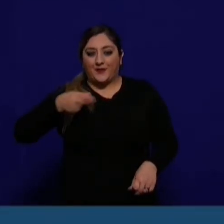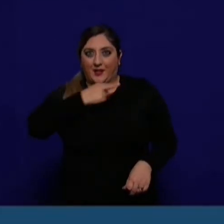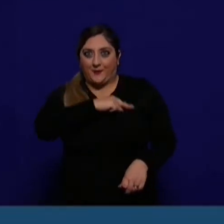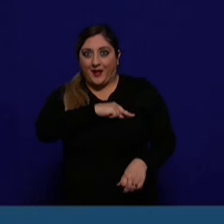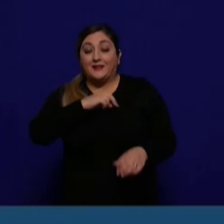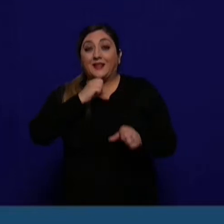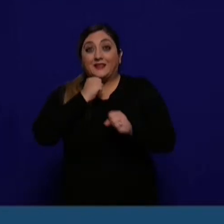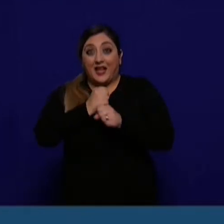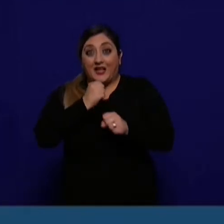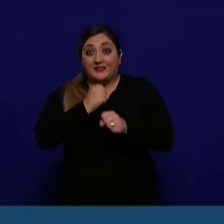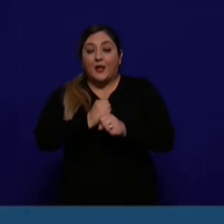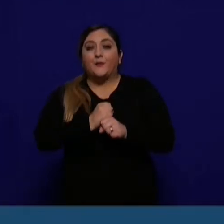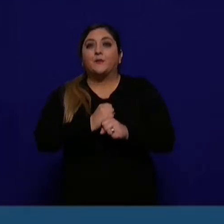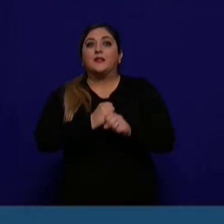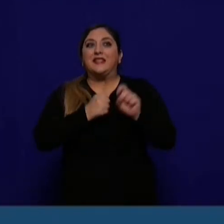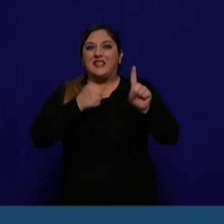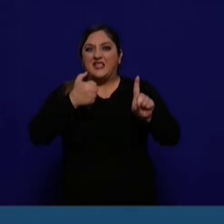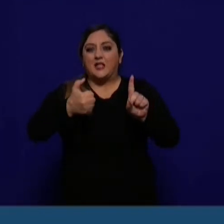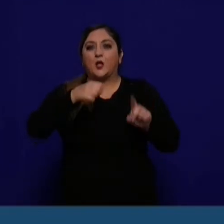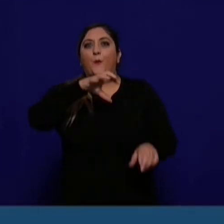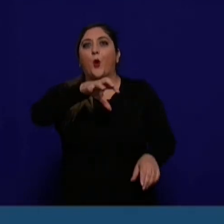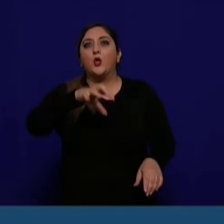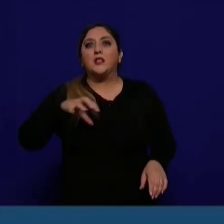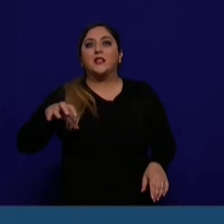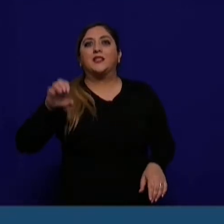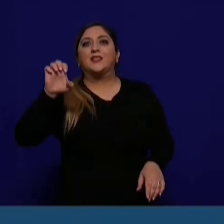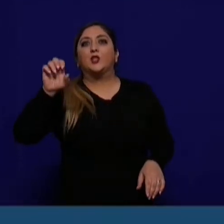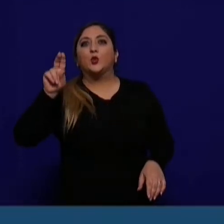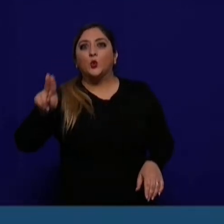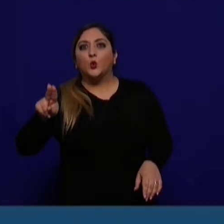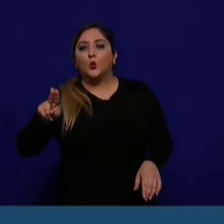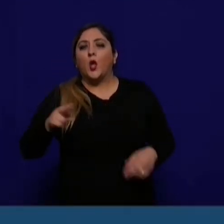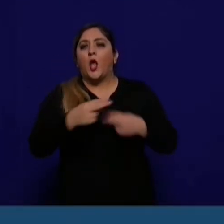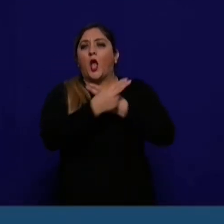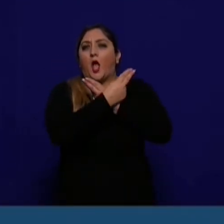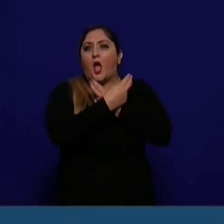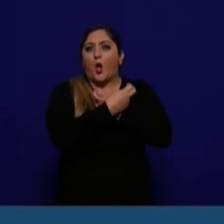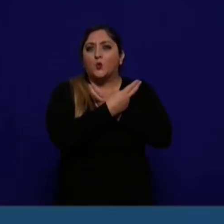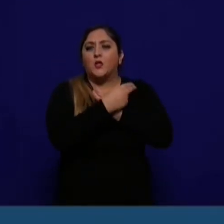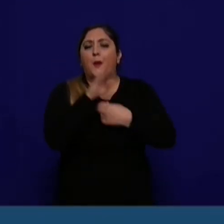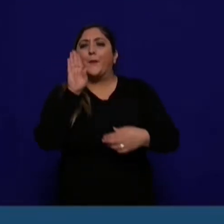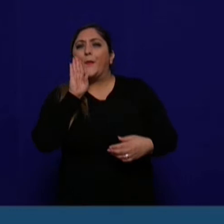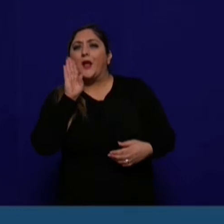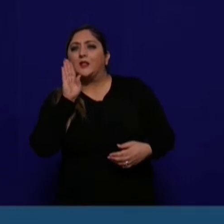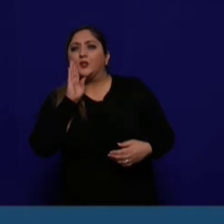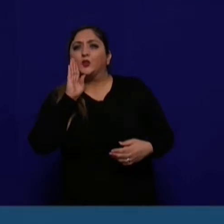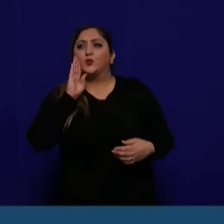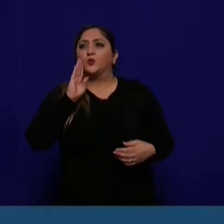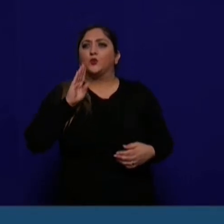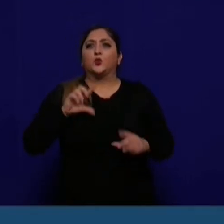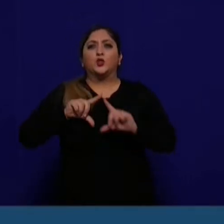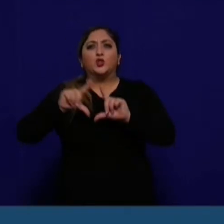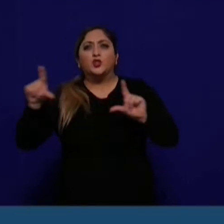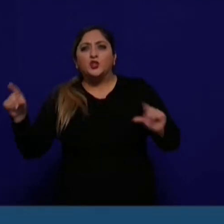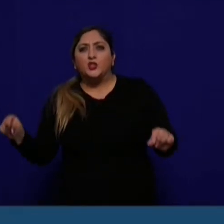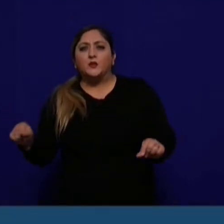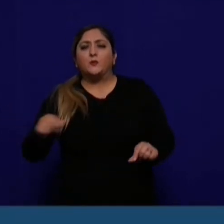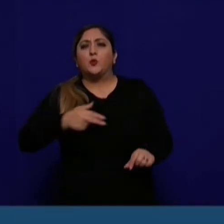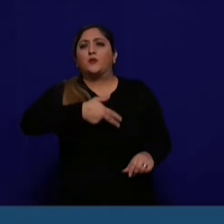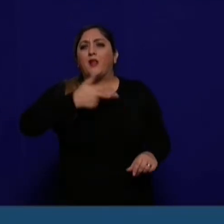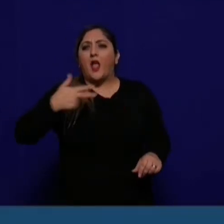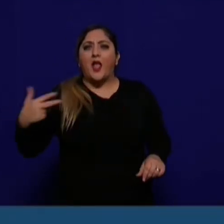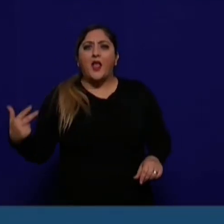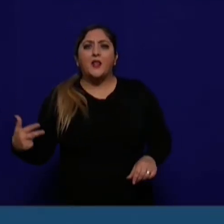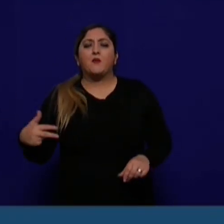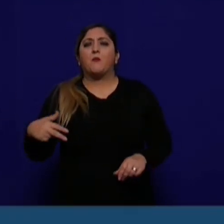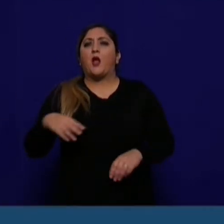tista' taħdem f'diversi pajjiżi oħra, tista' taħdem fl-Awstrija, l-Belġium, il-Kroatja, iċ-Ċipru, Ċekoslovakkja, Denmark, Finland,